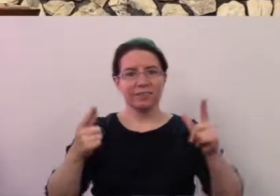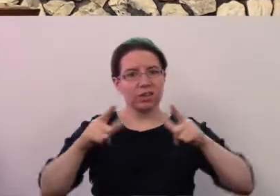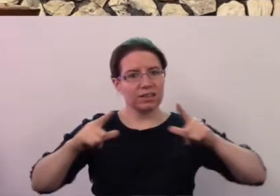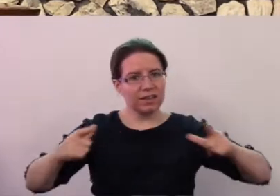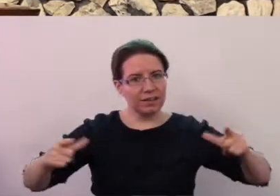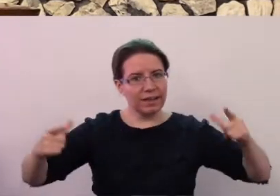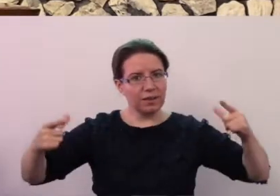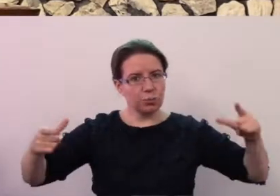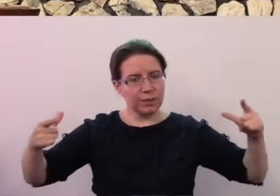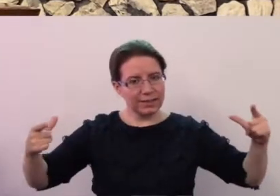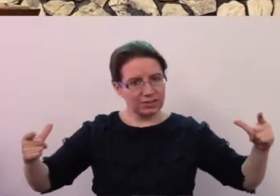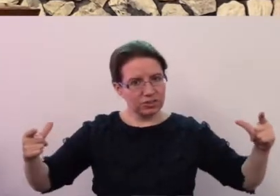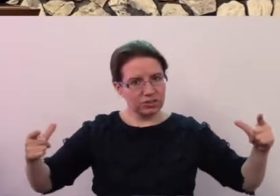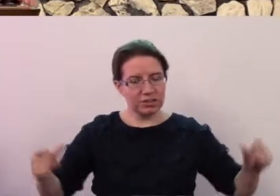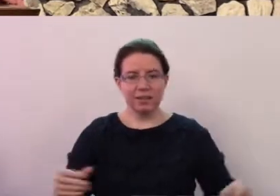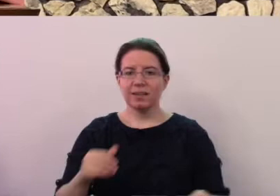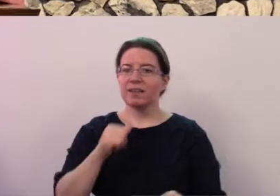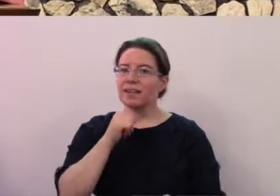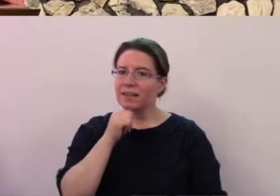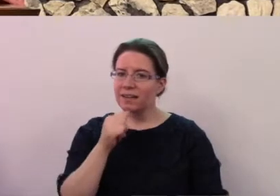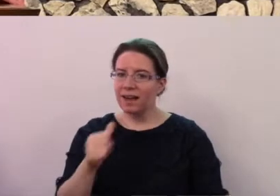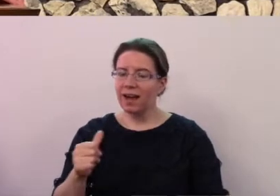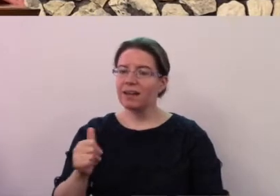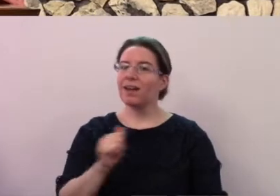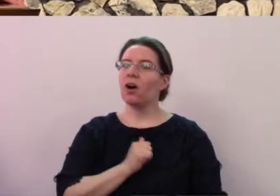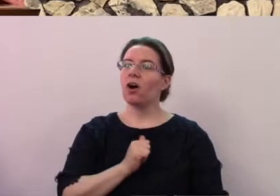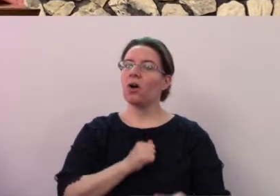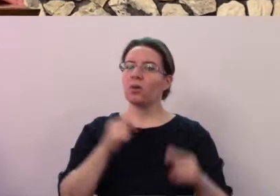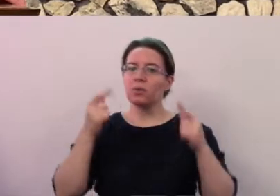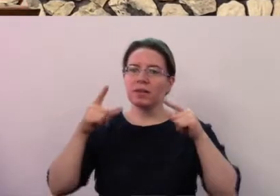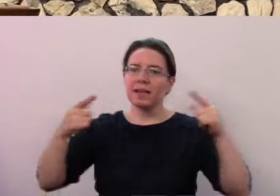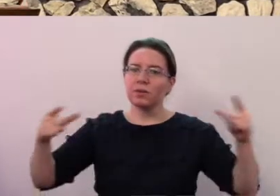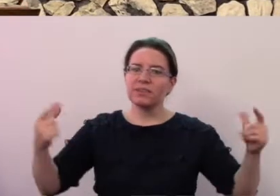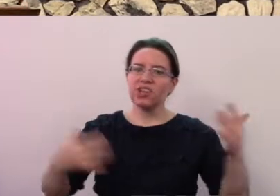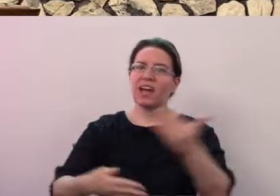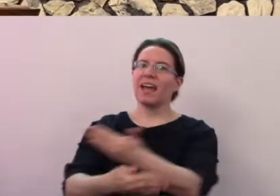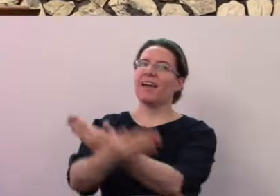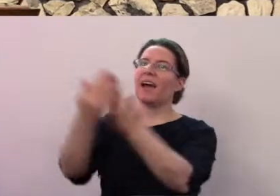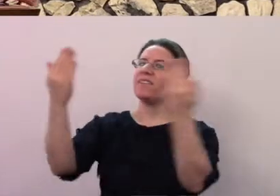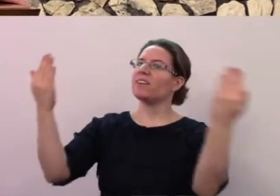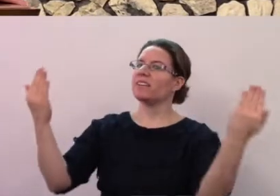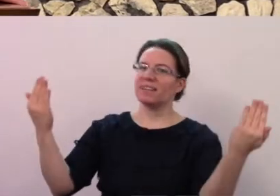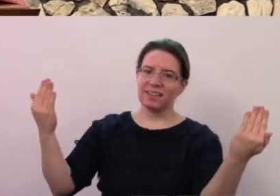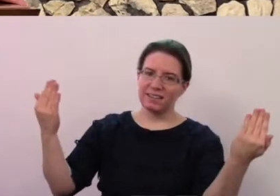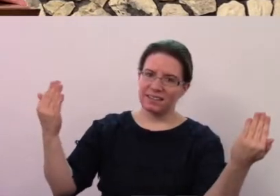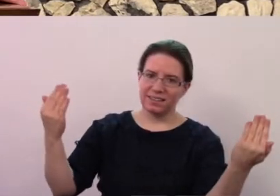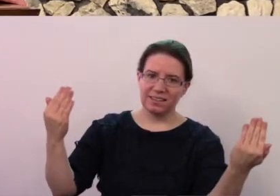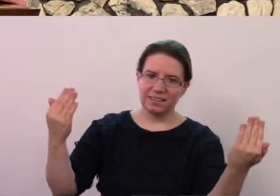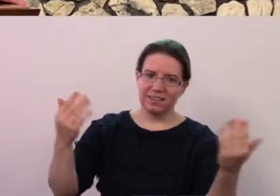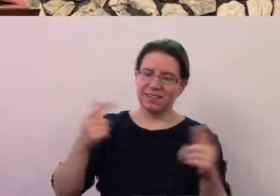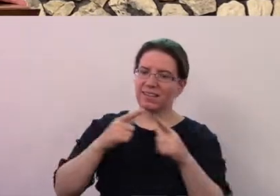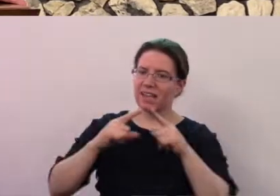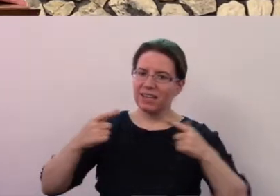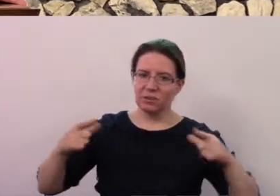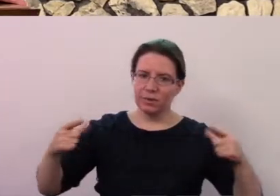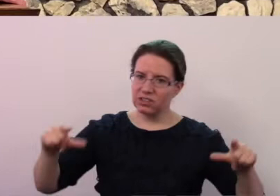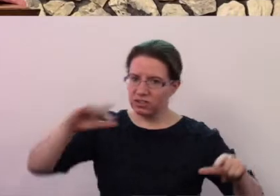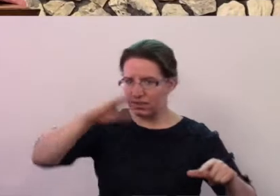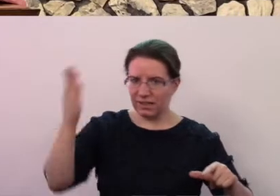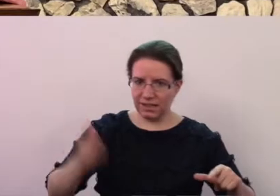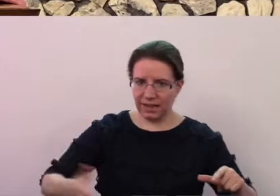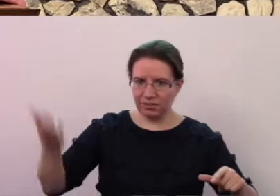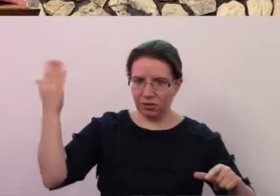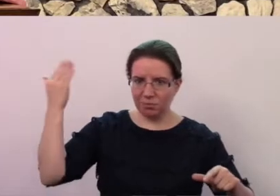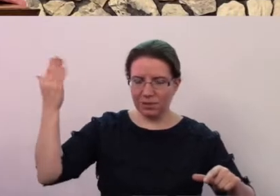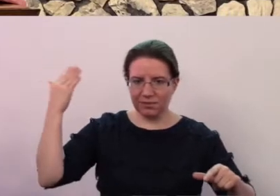own language, not their own natural tongue that they are accustomed to speaking. Right. But they spoke in a heavenly